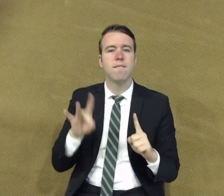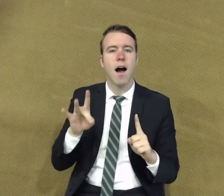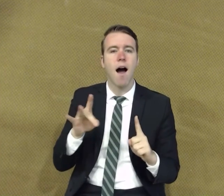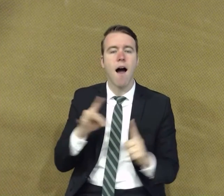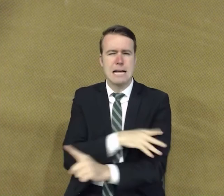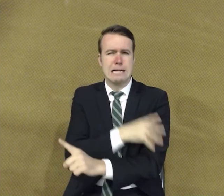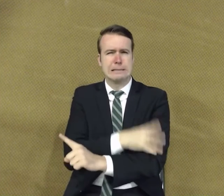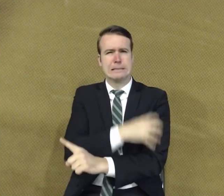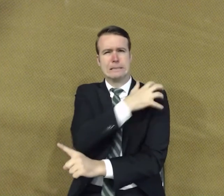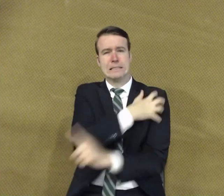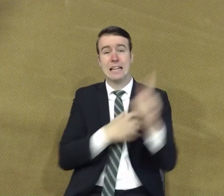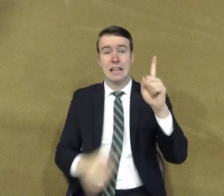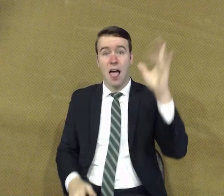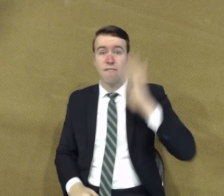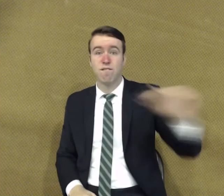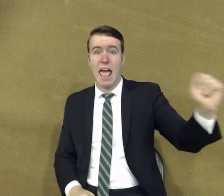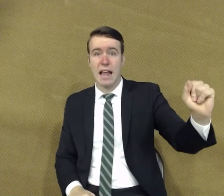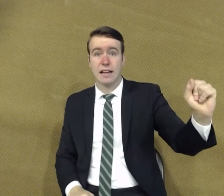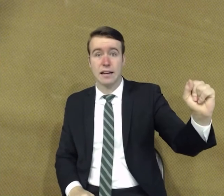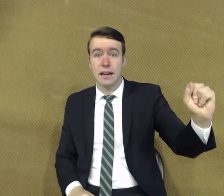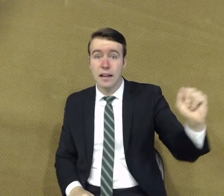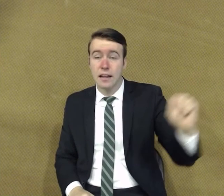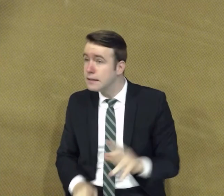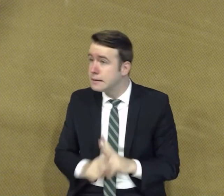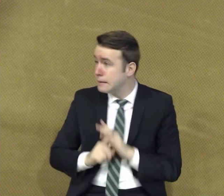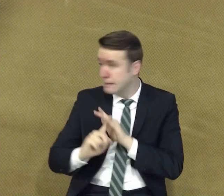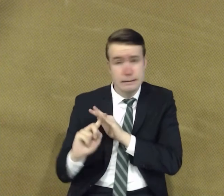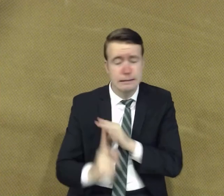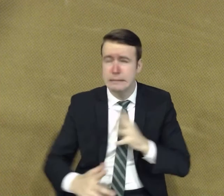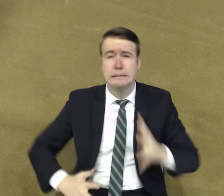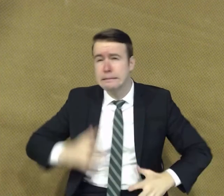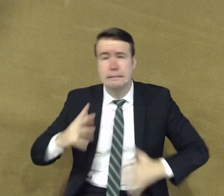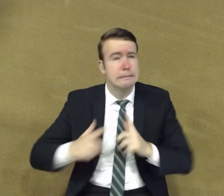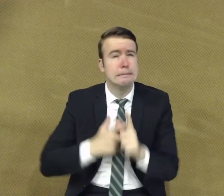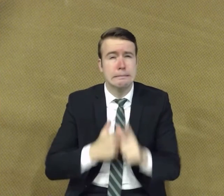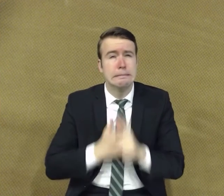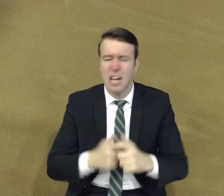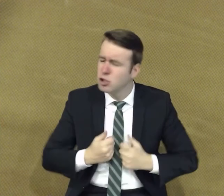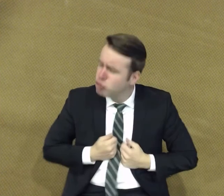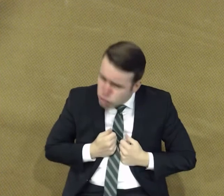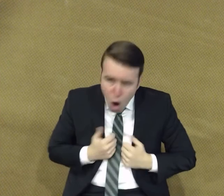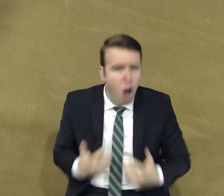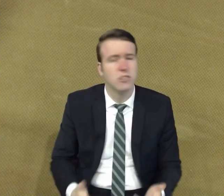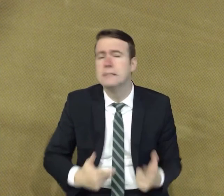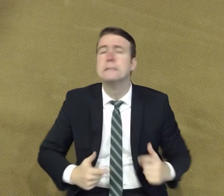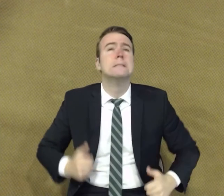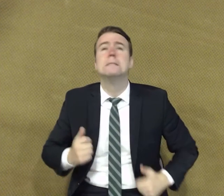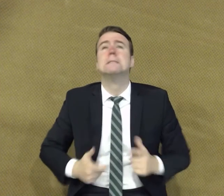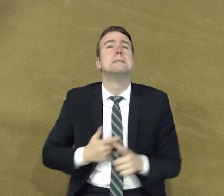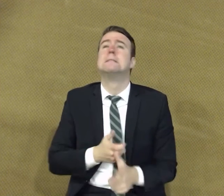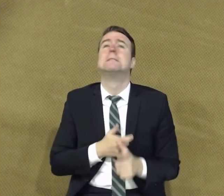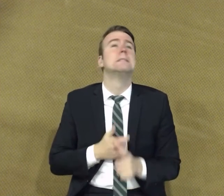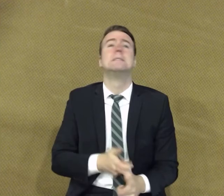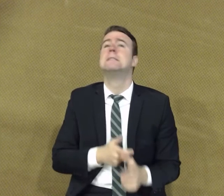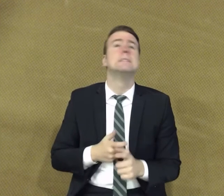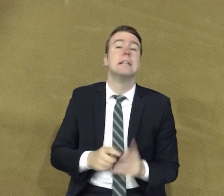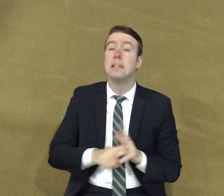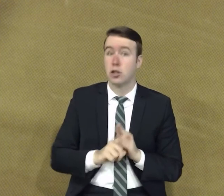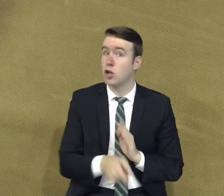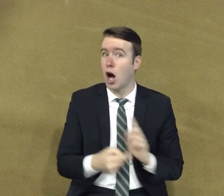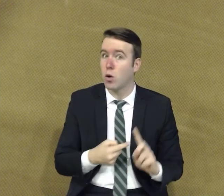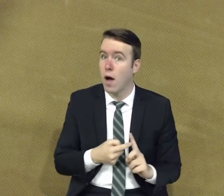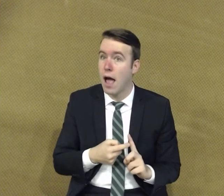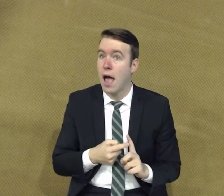of the enemy army, fled. And he was exhausted. And he was worn out. But he had got